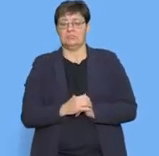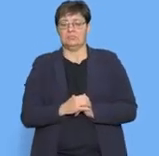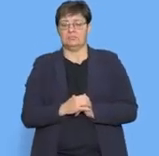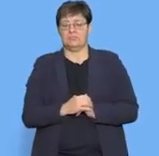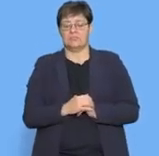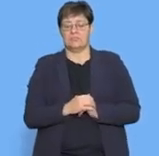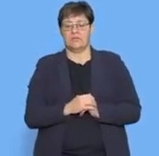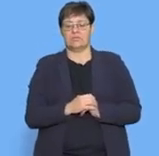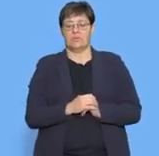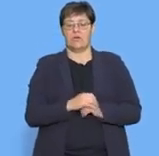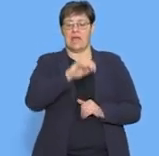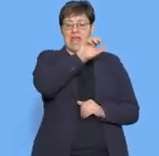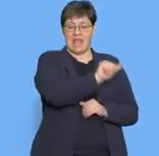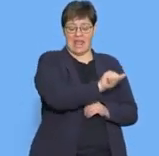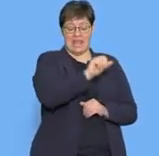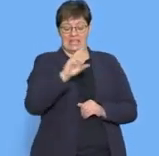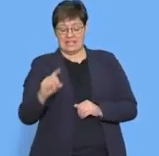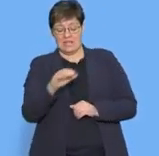be AD